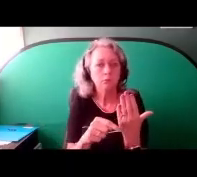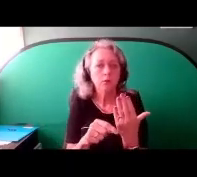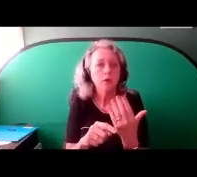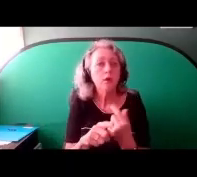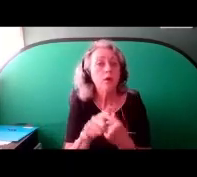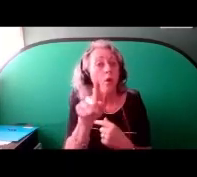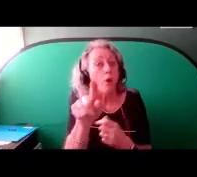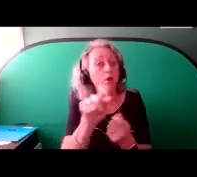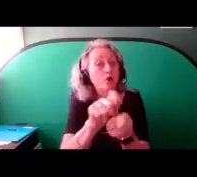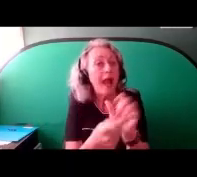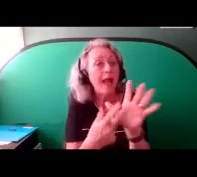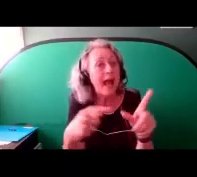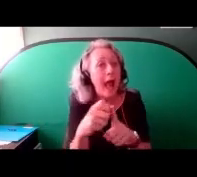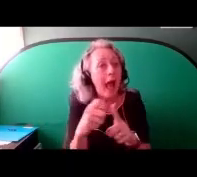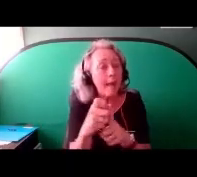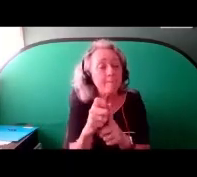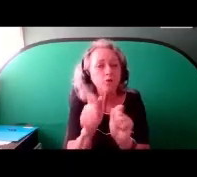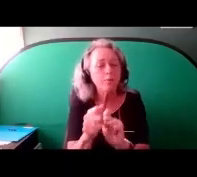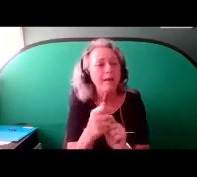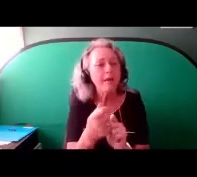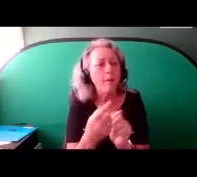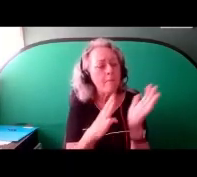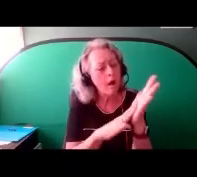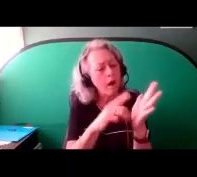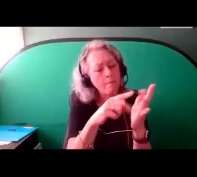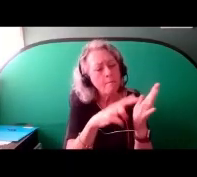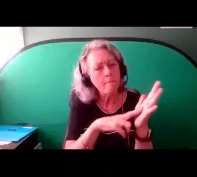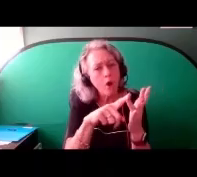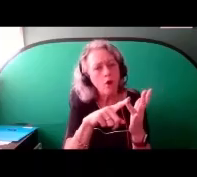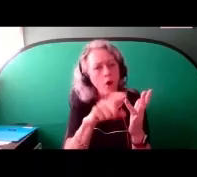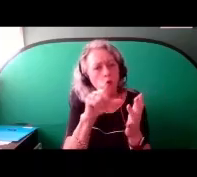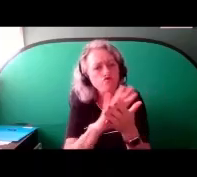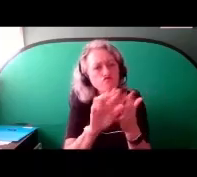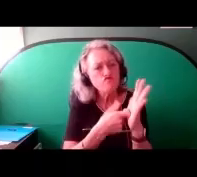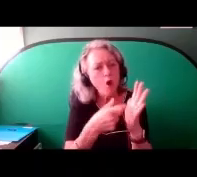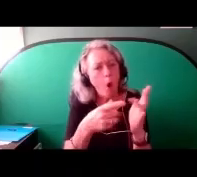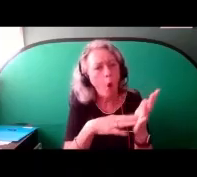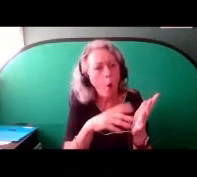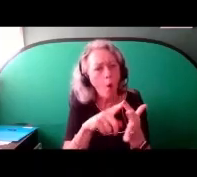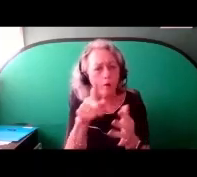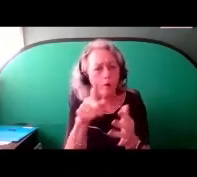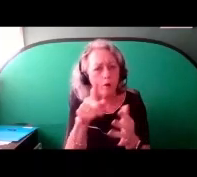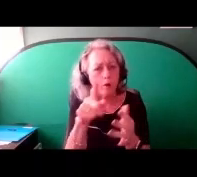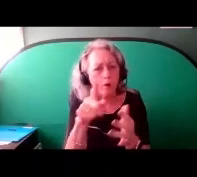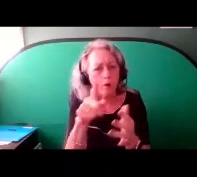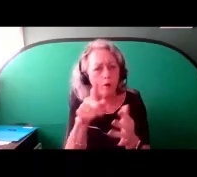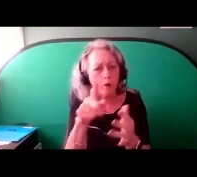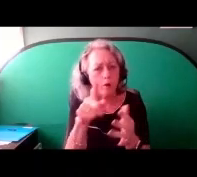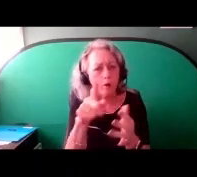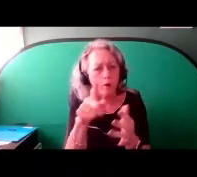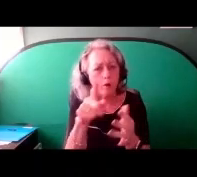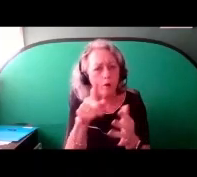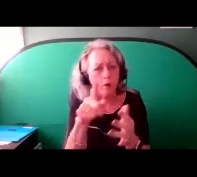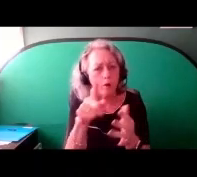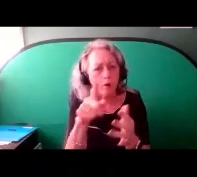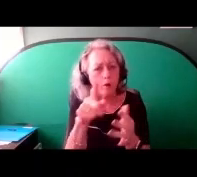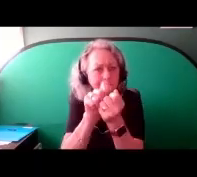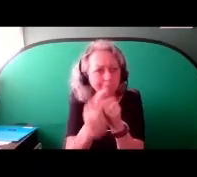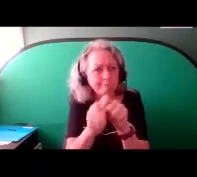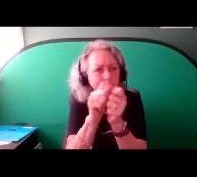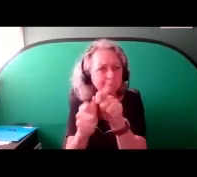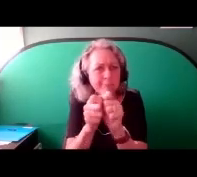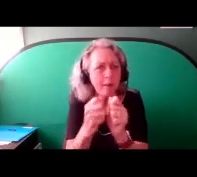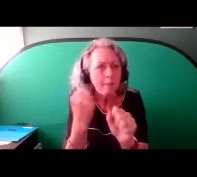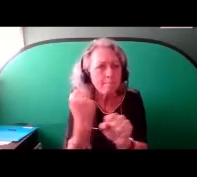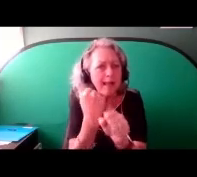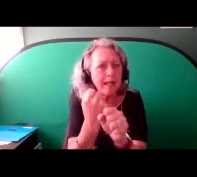monochrome. They can go into grayscale, or the apps can appear a lot easier to see. So you can really personalize that for people too.